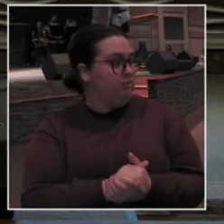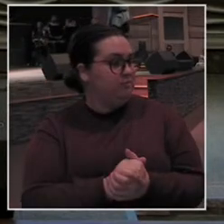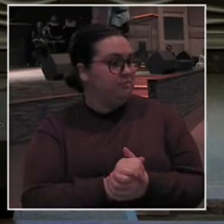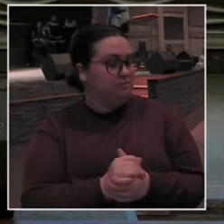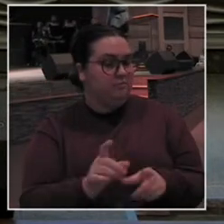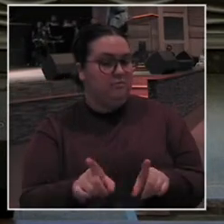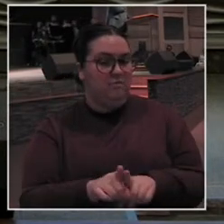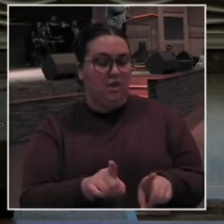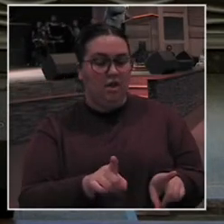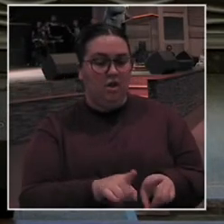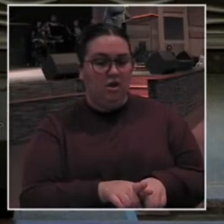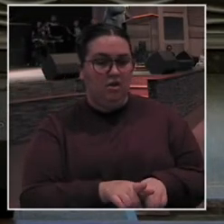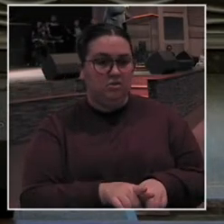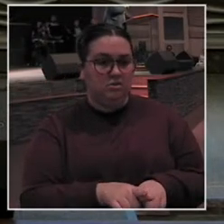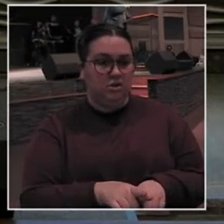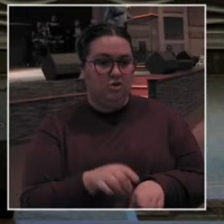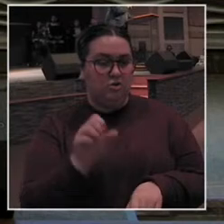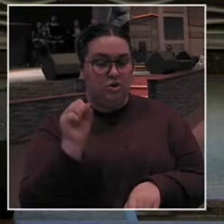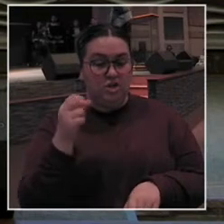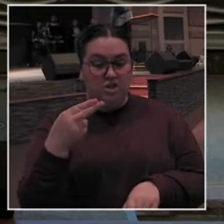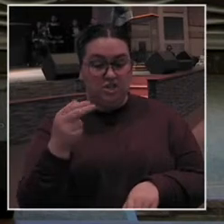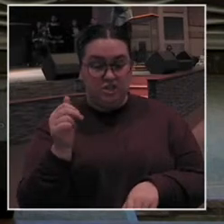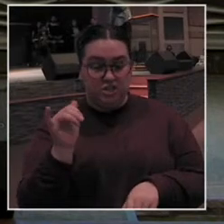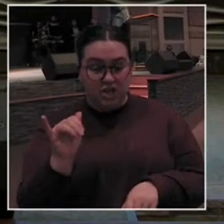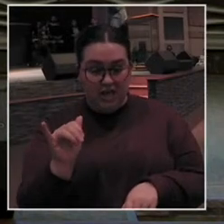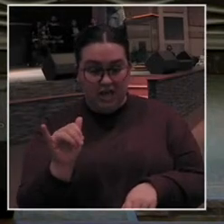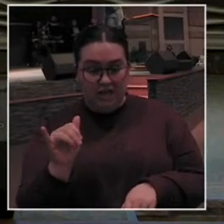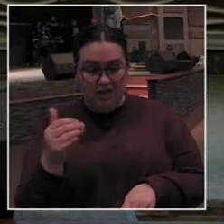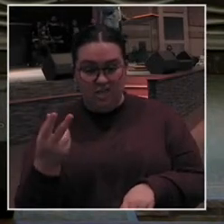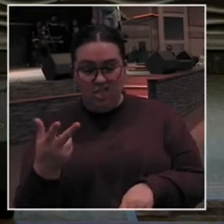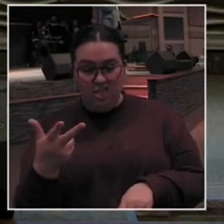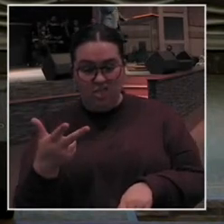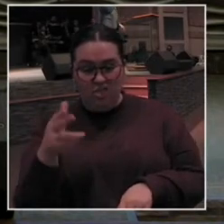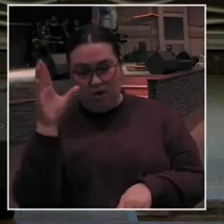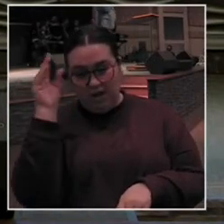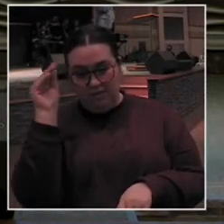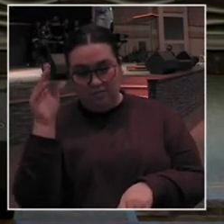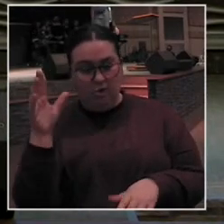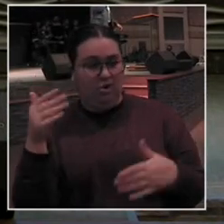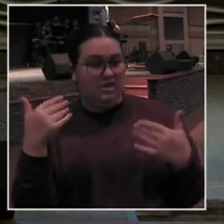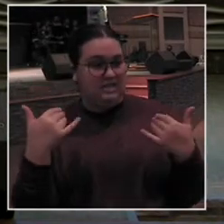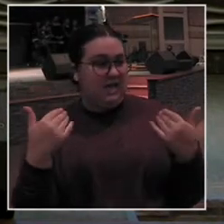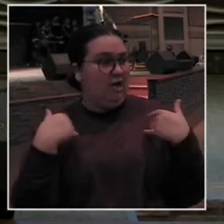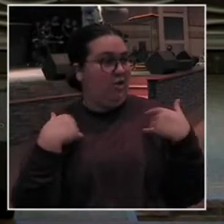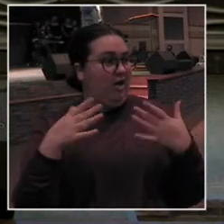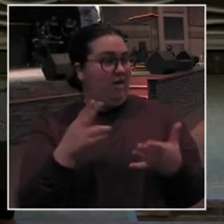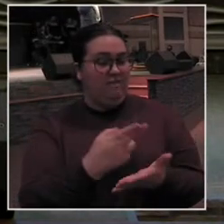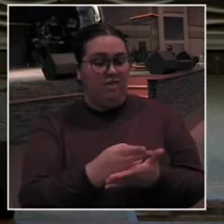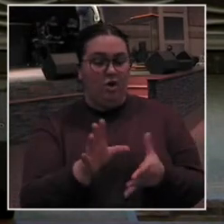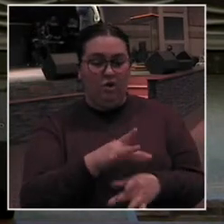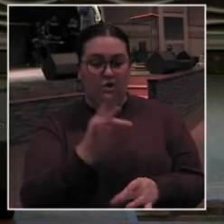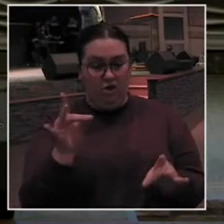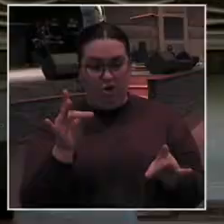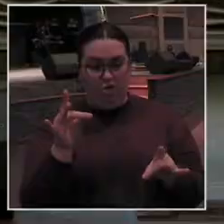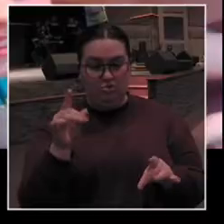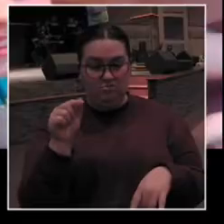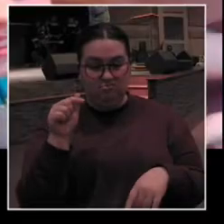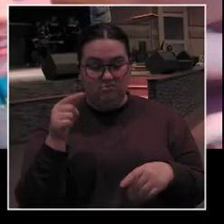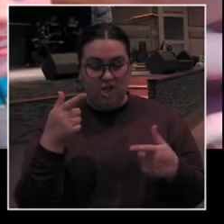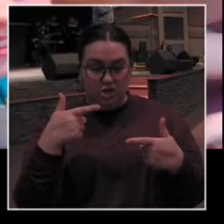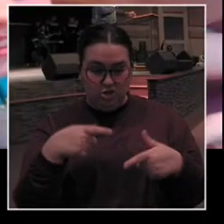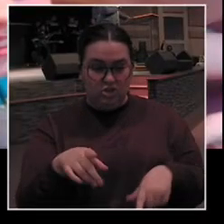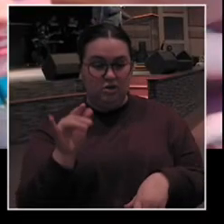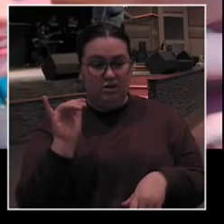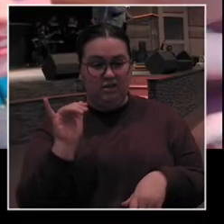We also celebrate Jay Gervitz, Jacob, and Joseph Marcatoni receiving the gift of the Holy Ghost here at Junior Bible Quizzing